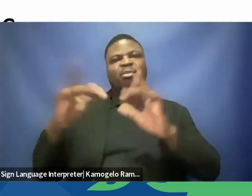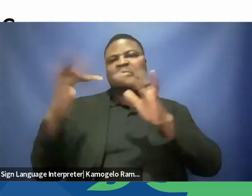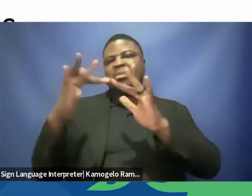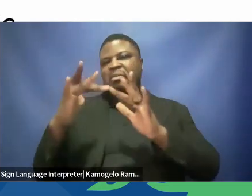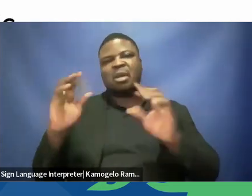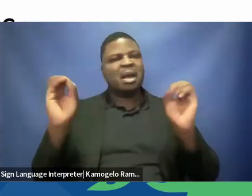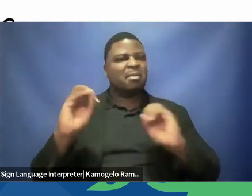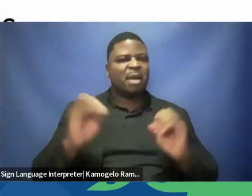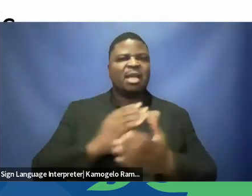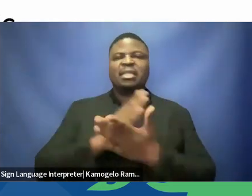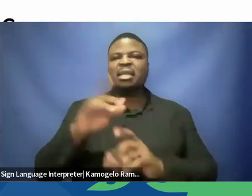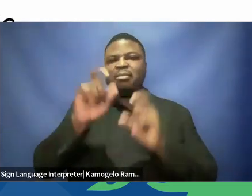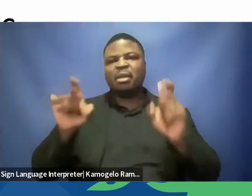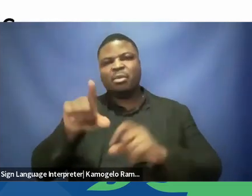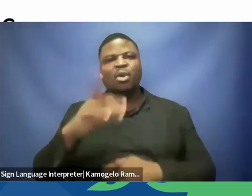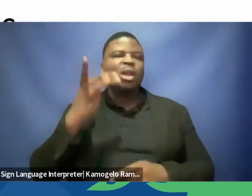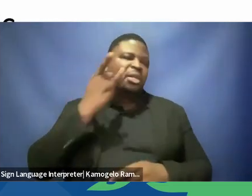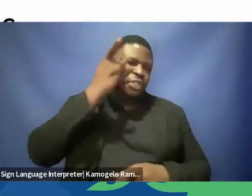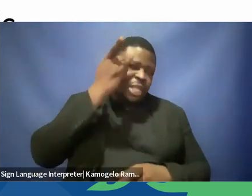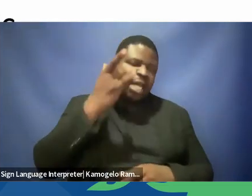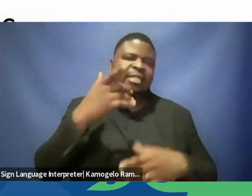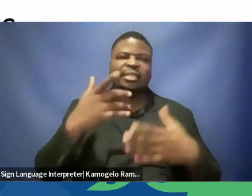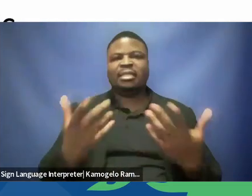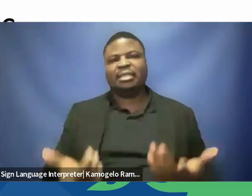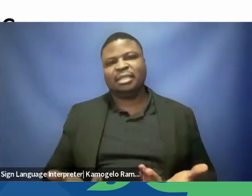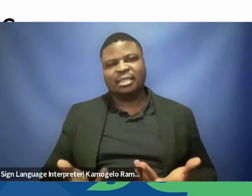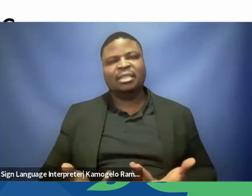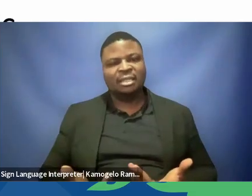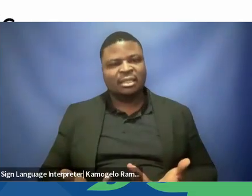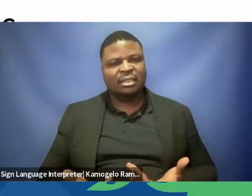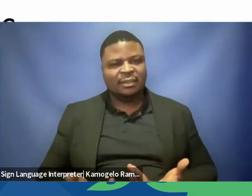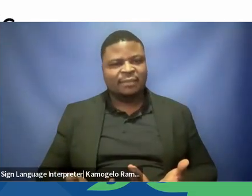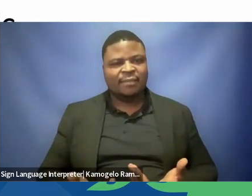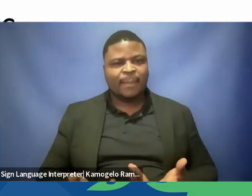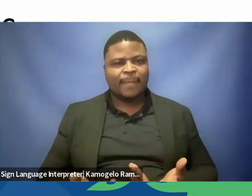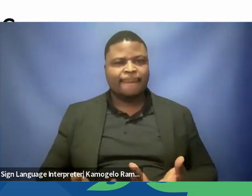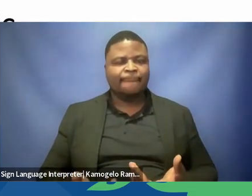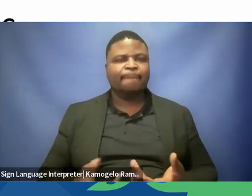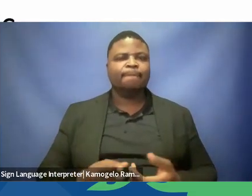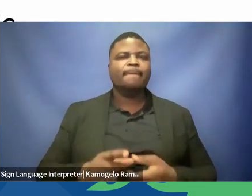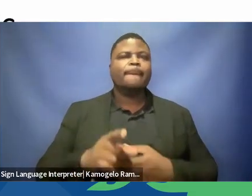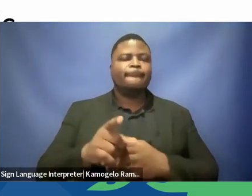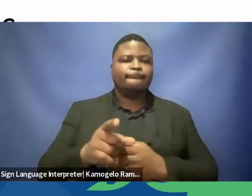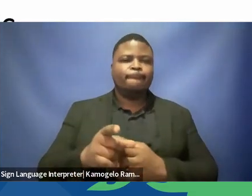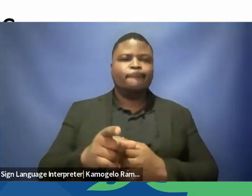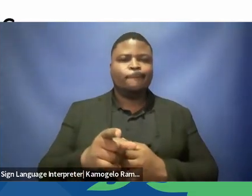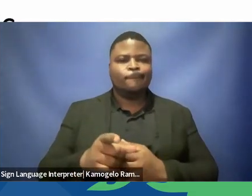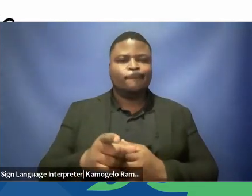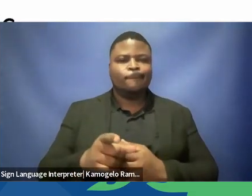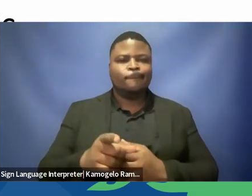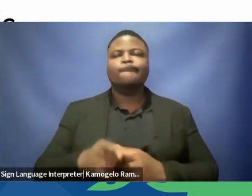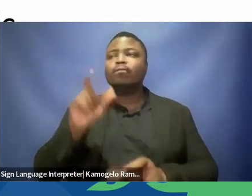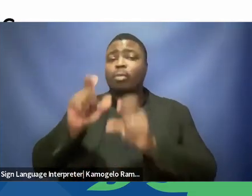shy, and they have all these insecurities that they deal with. And when you use crystal and GHB, or when you engage in